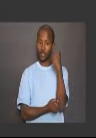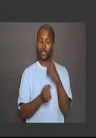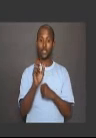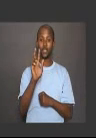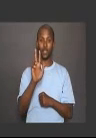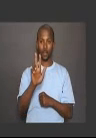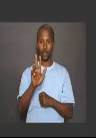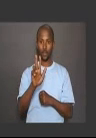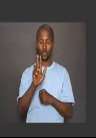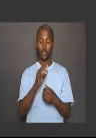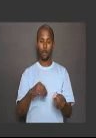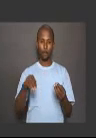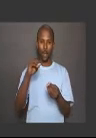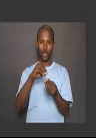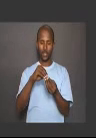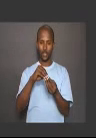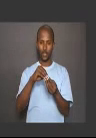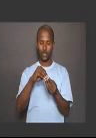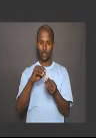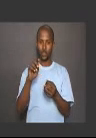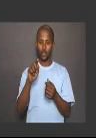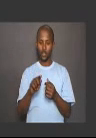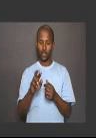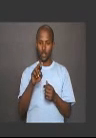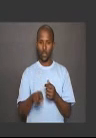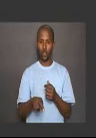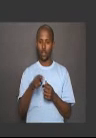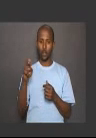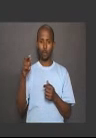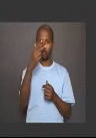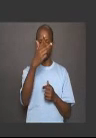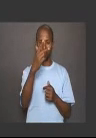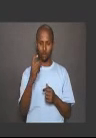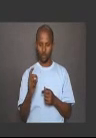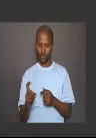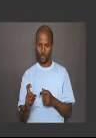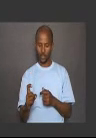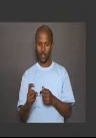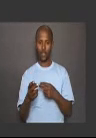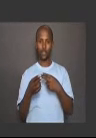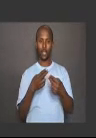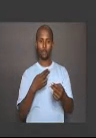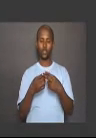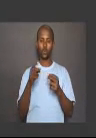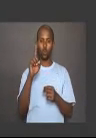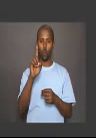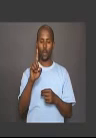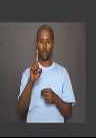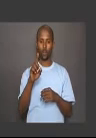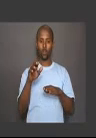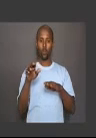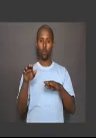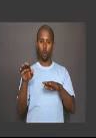3 plus the cube root of x times 1